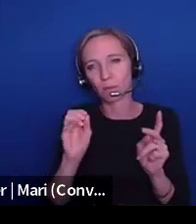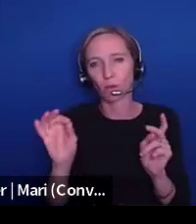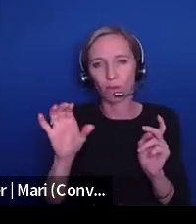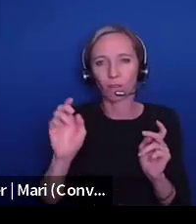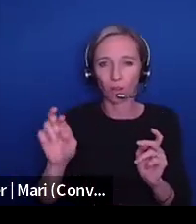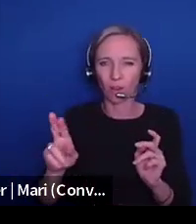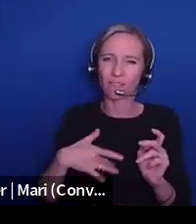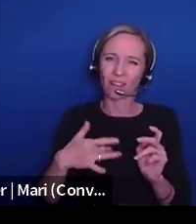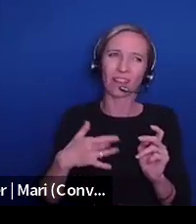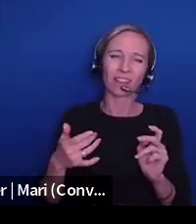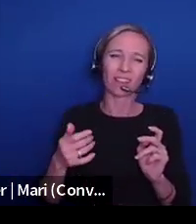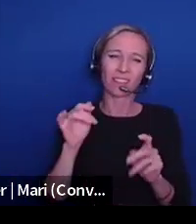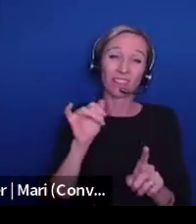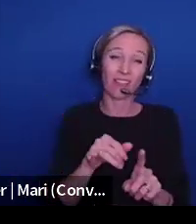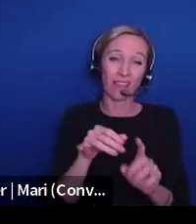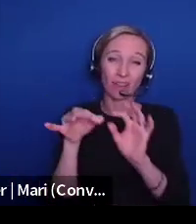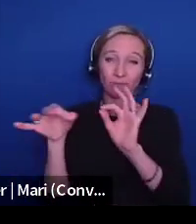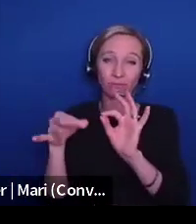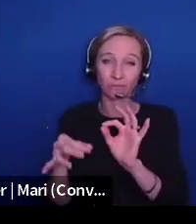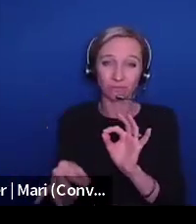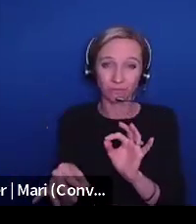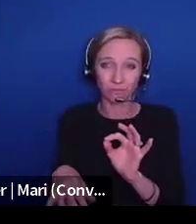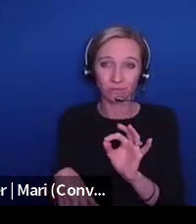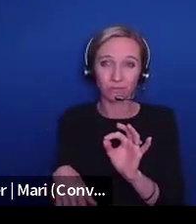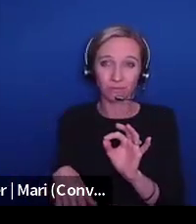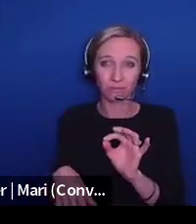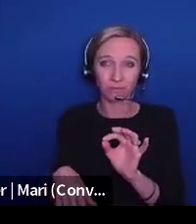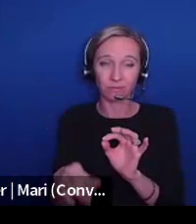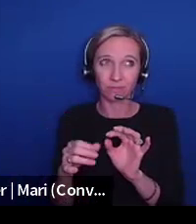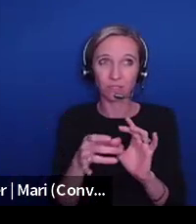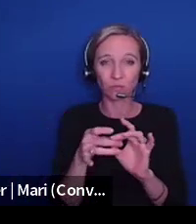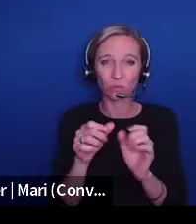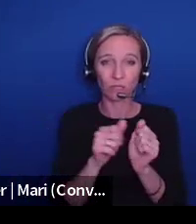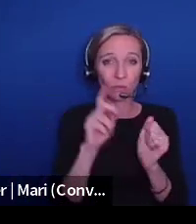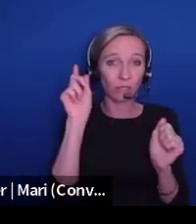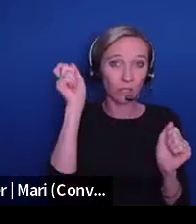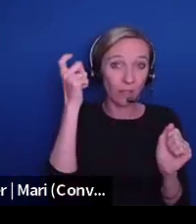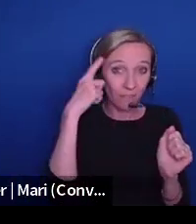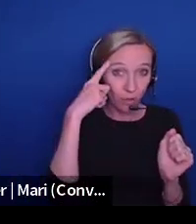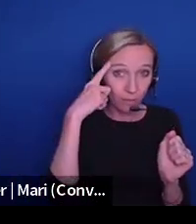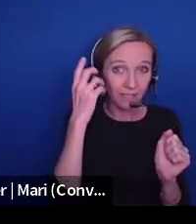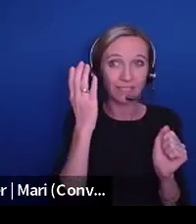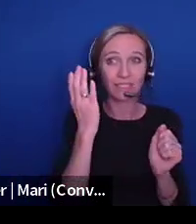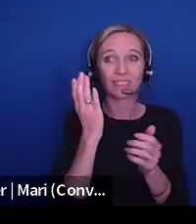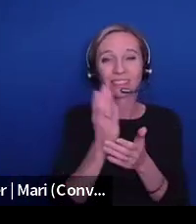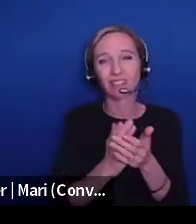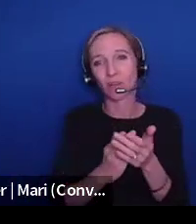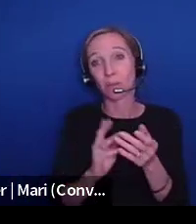The implication that there are strictly related to the government that some of the people in this call